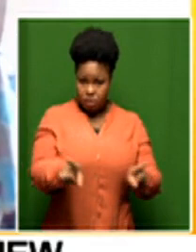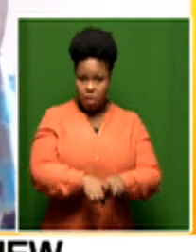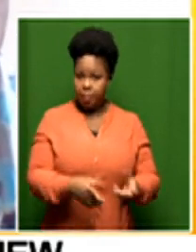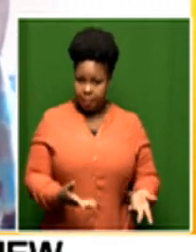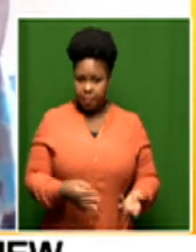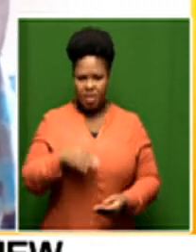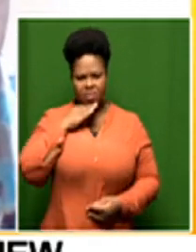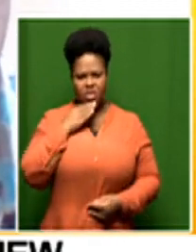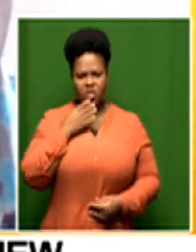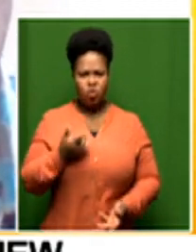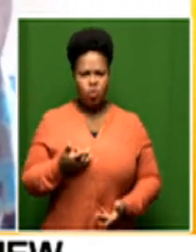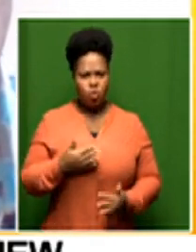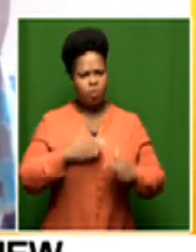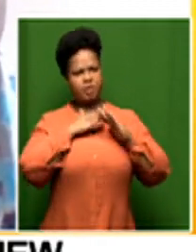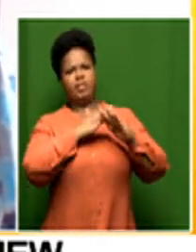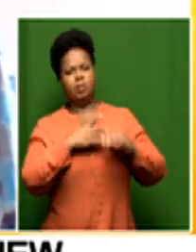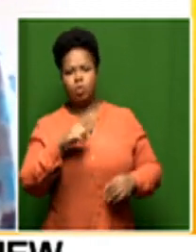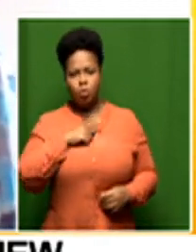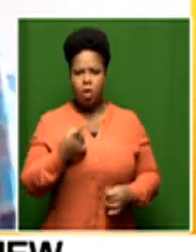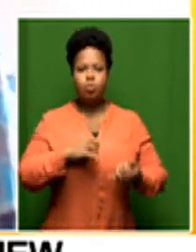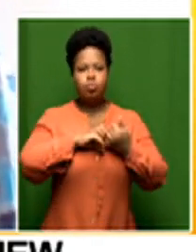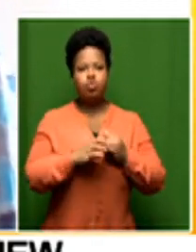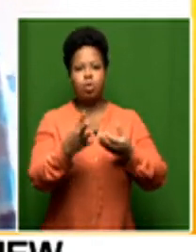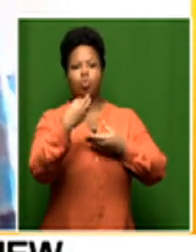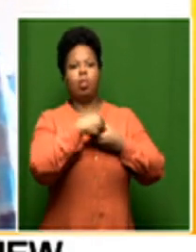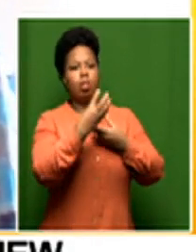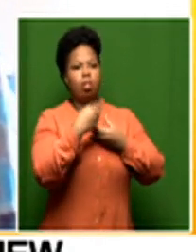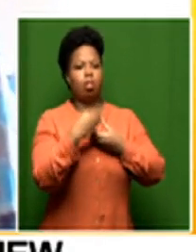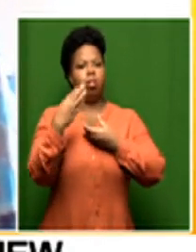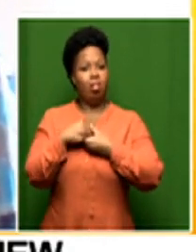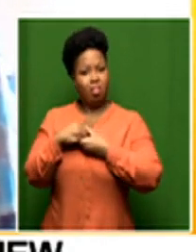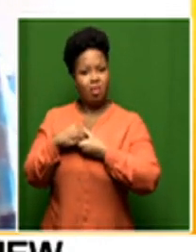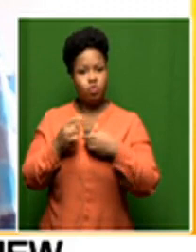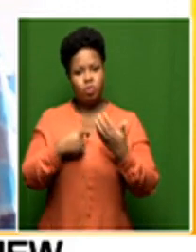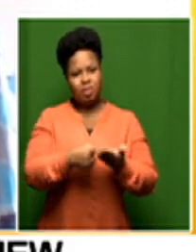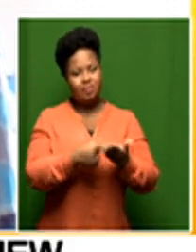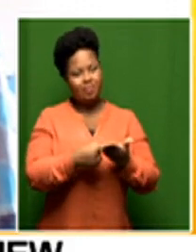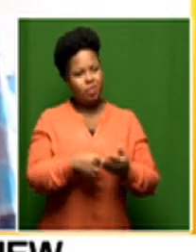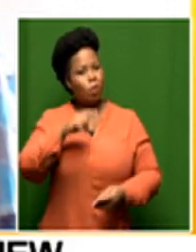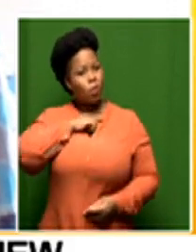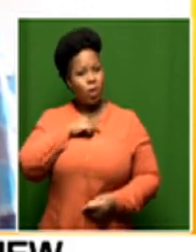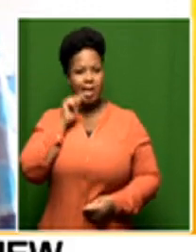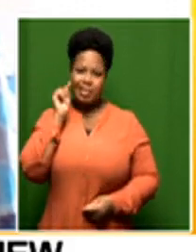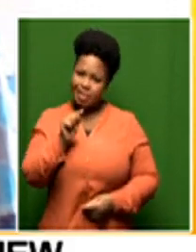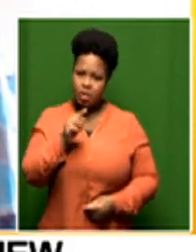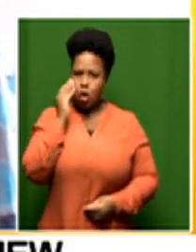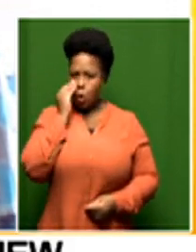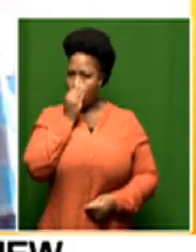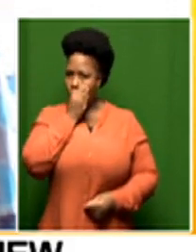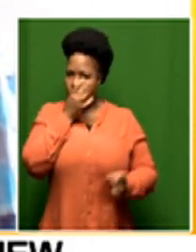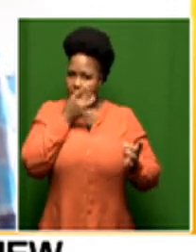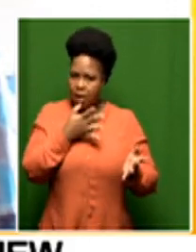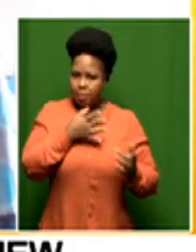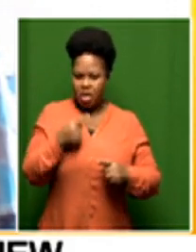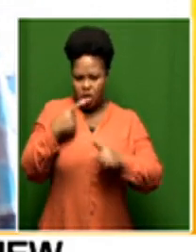being very divisive? I mean, if we want to be all-encompassing, your debate around the fact that this is more Khoisan than it